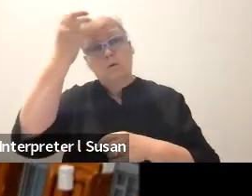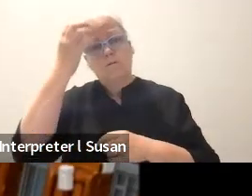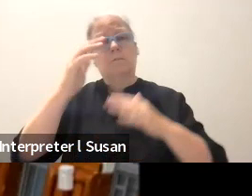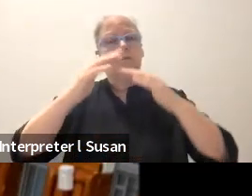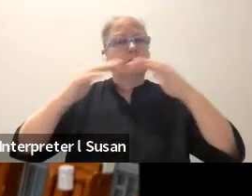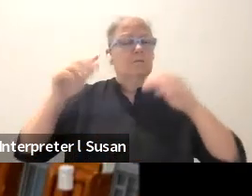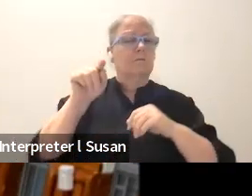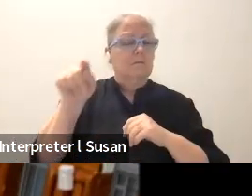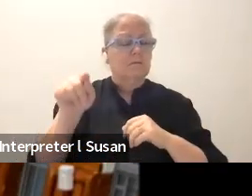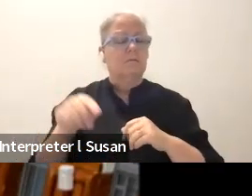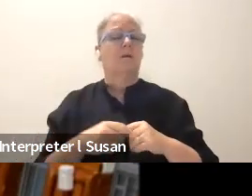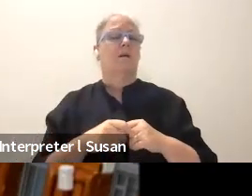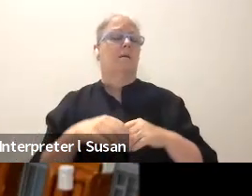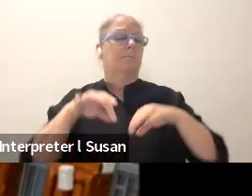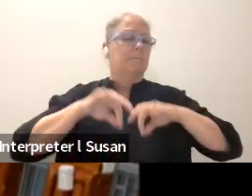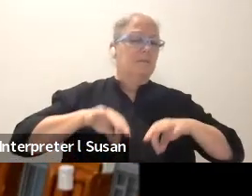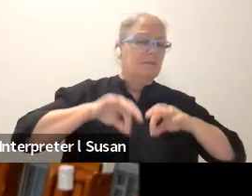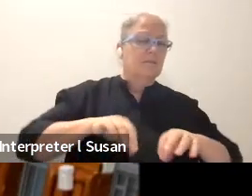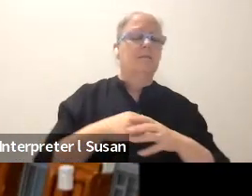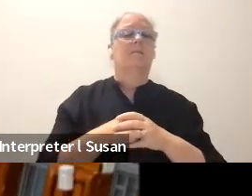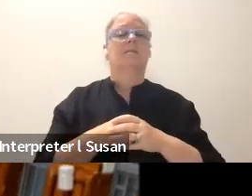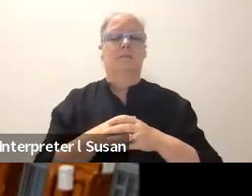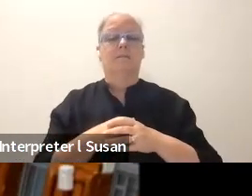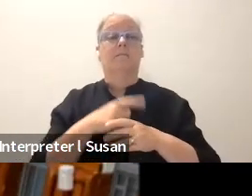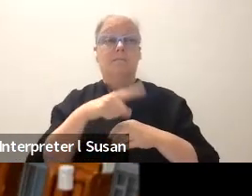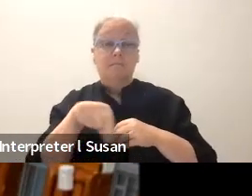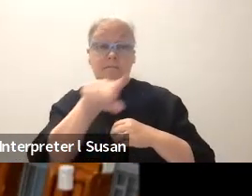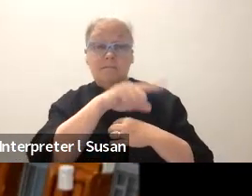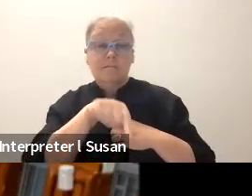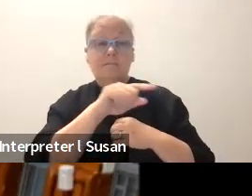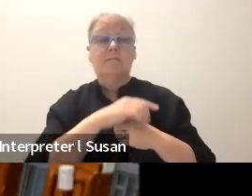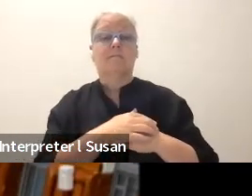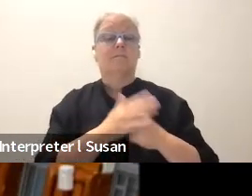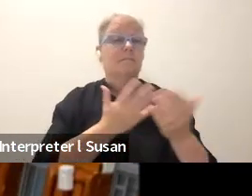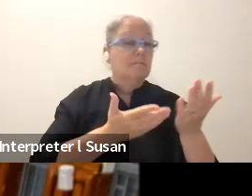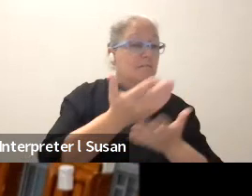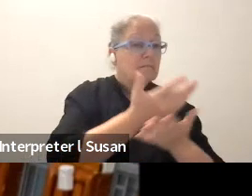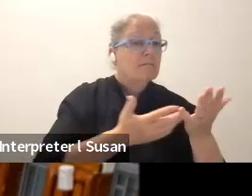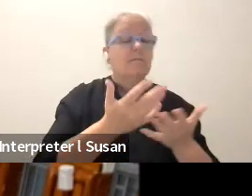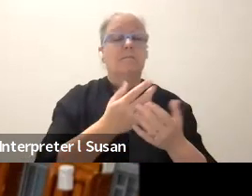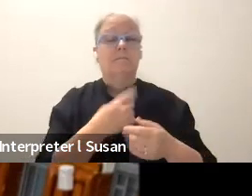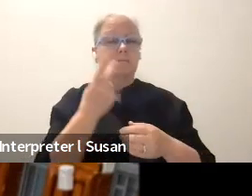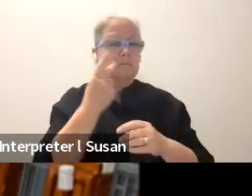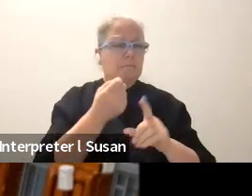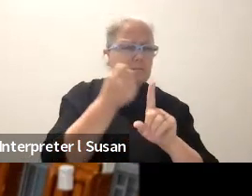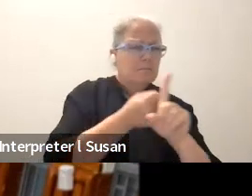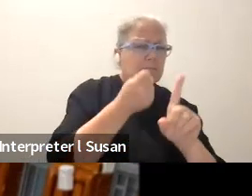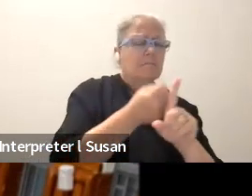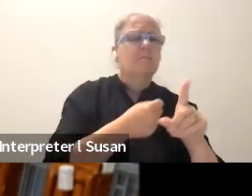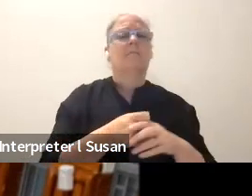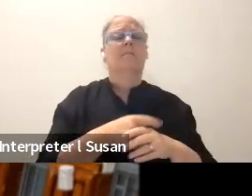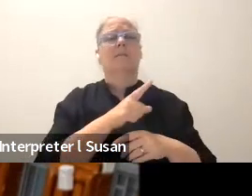responsibility rested on the government counterparts from the consultation to champion the outcomes of the